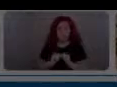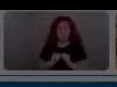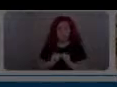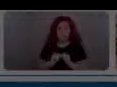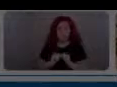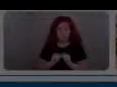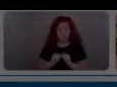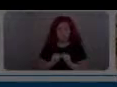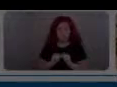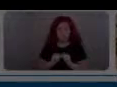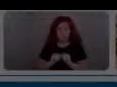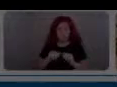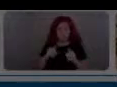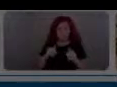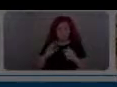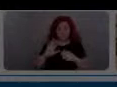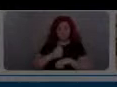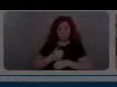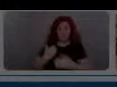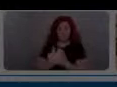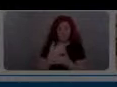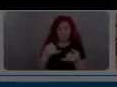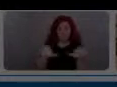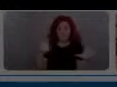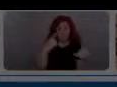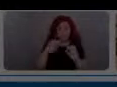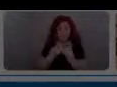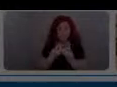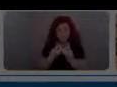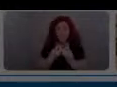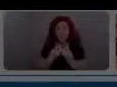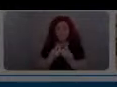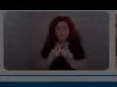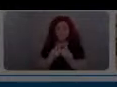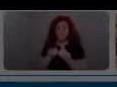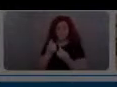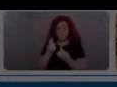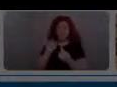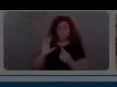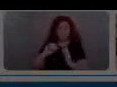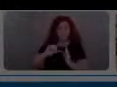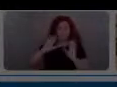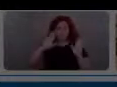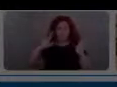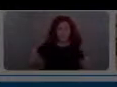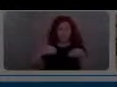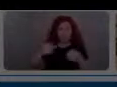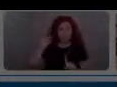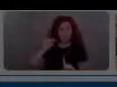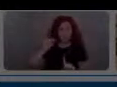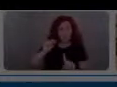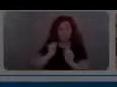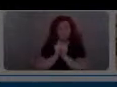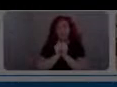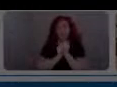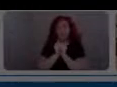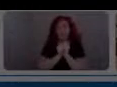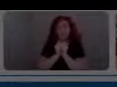redistricting i think there was a little bit too much emphasis on or focused on the idea of competitiveness